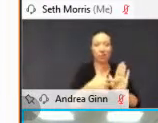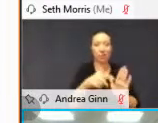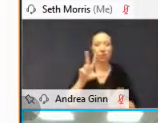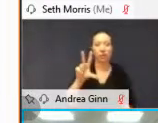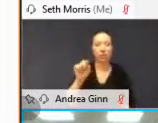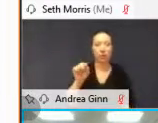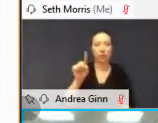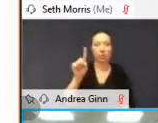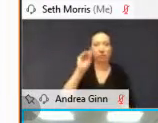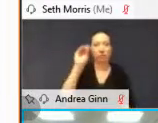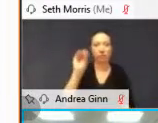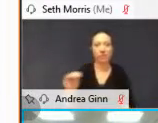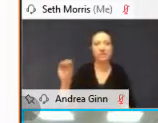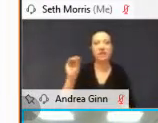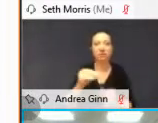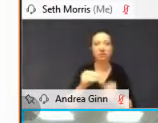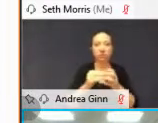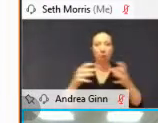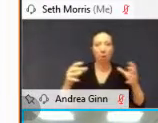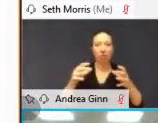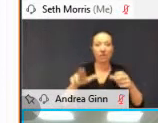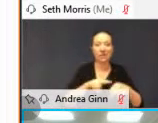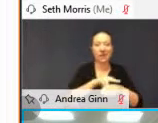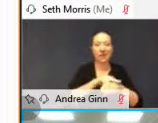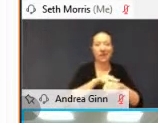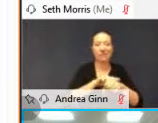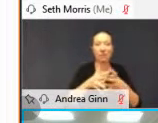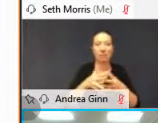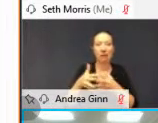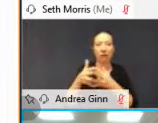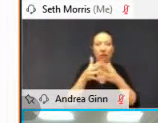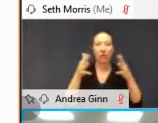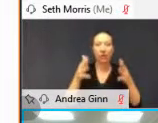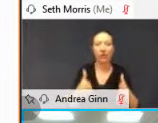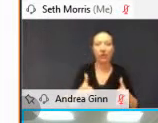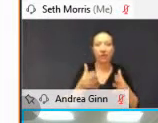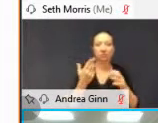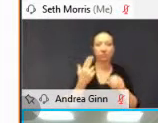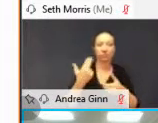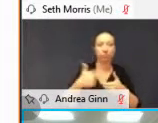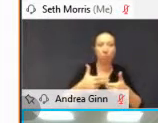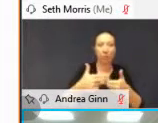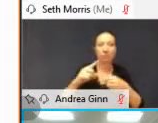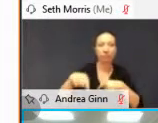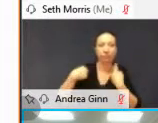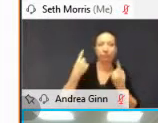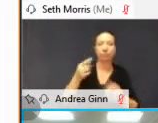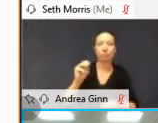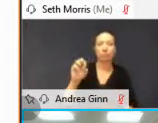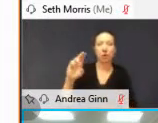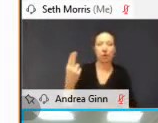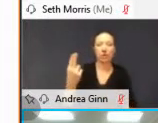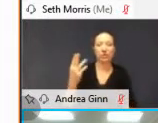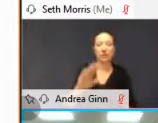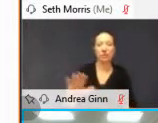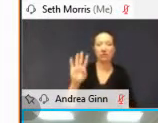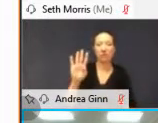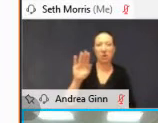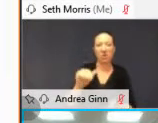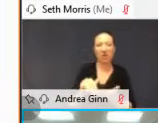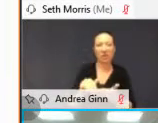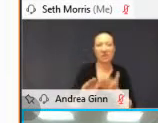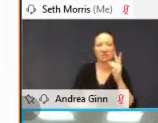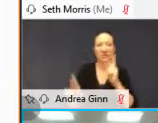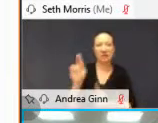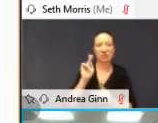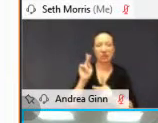American population's enrollment since March. It's an increase of about 4,000 people, and there's more information on that on slide 57.